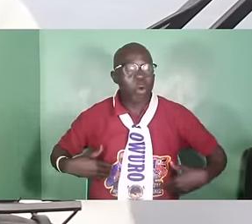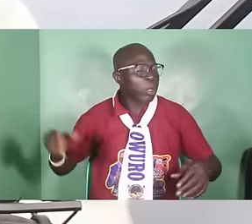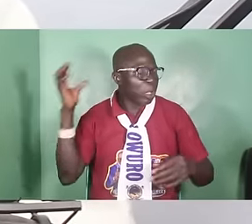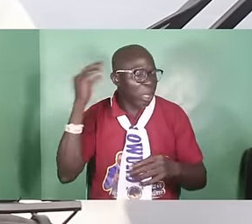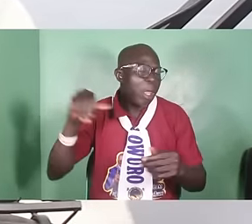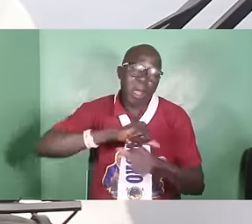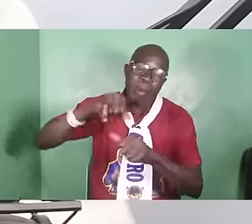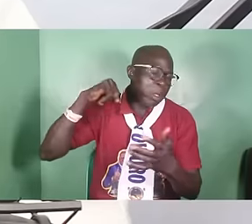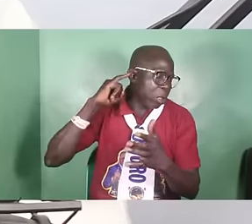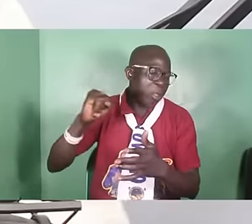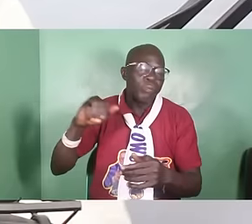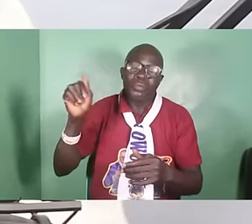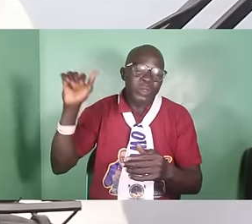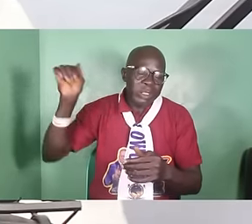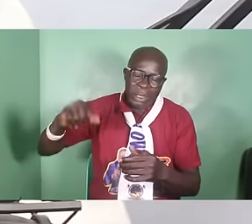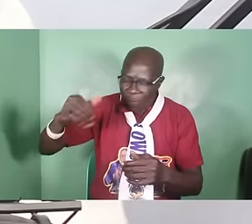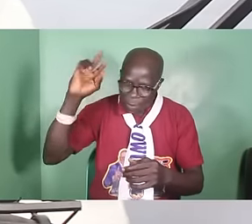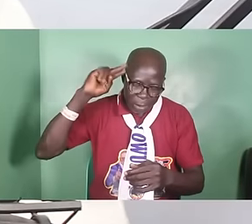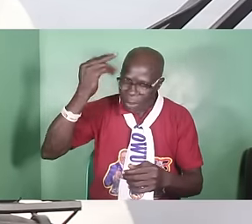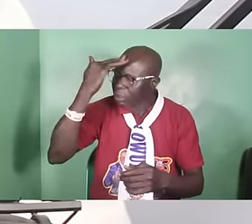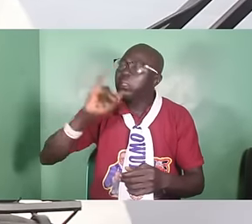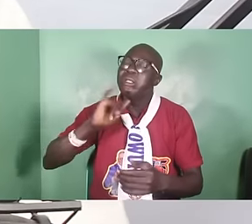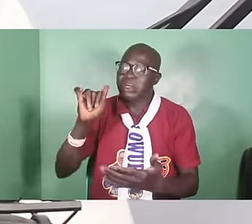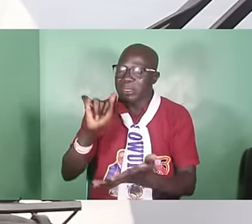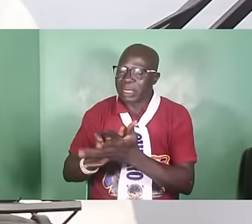nobody that heard him. Bene. Yes. It didn't we pay.